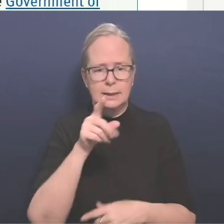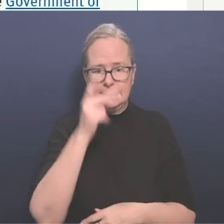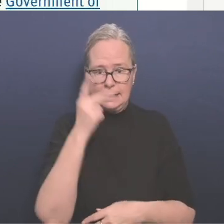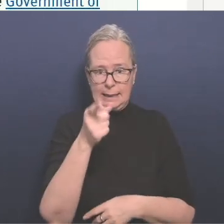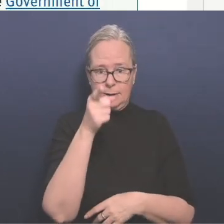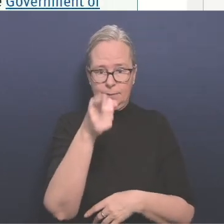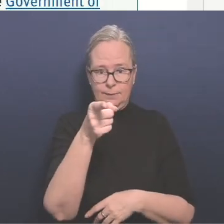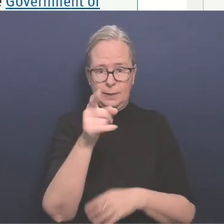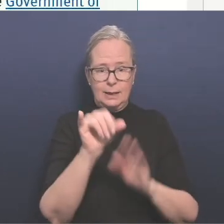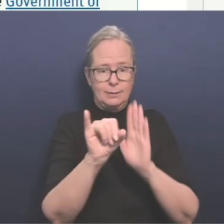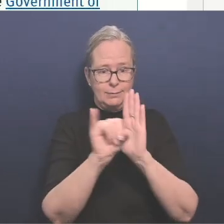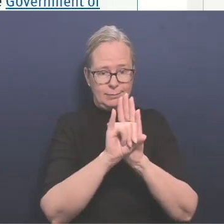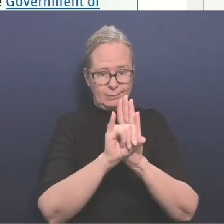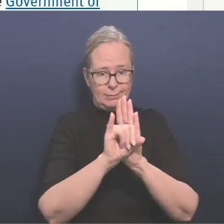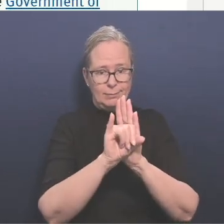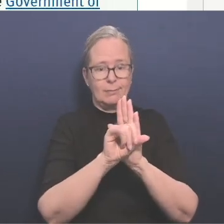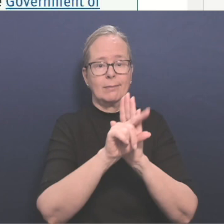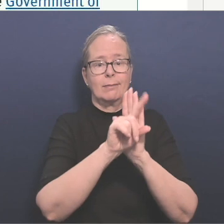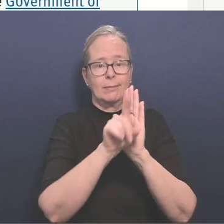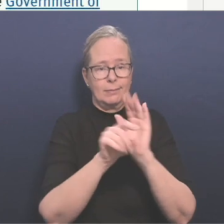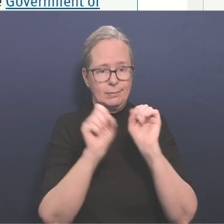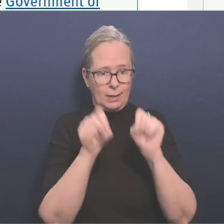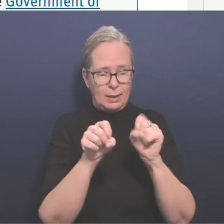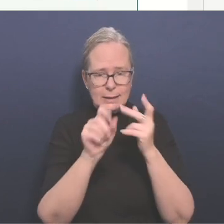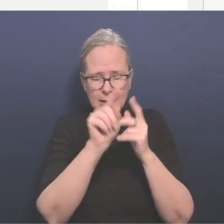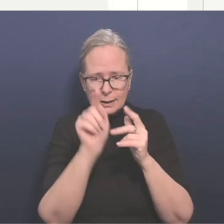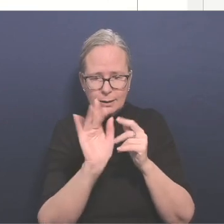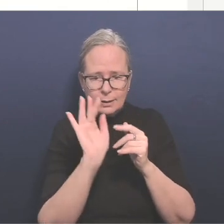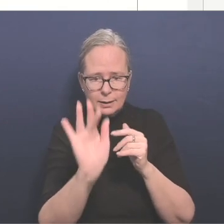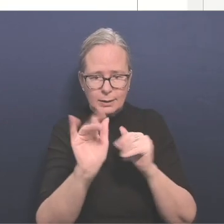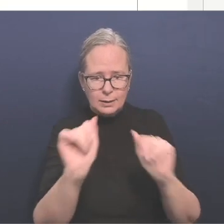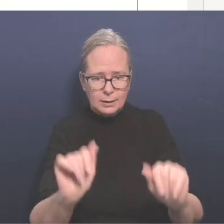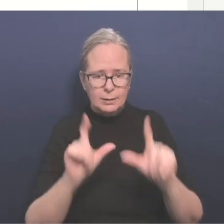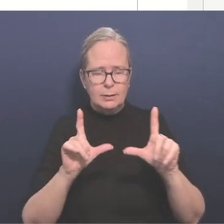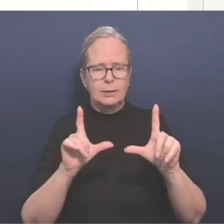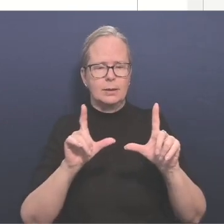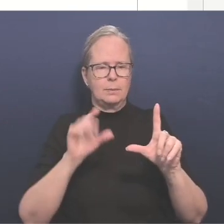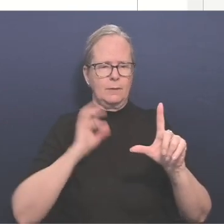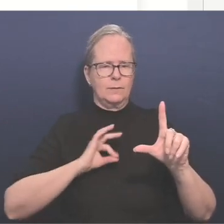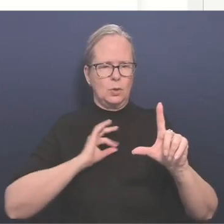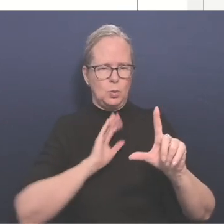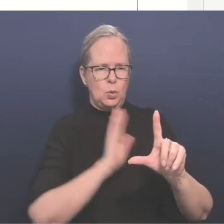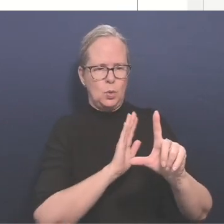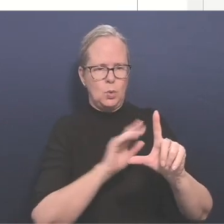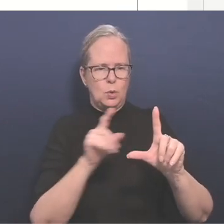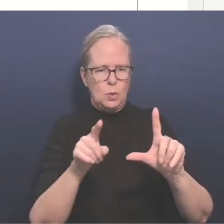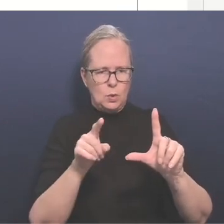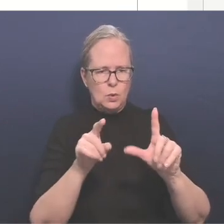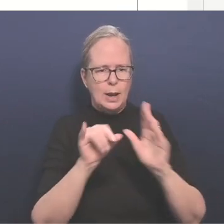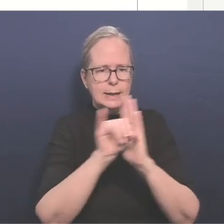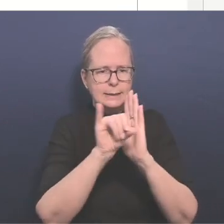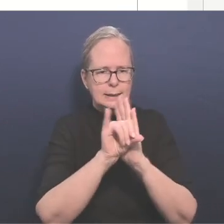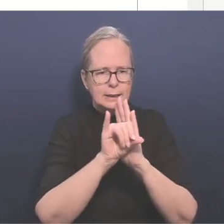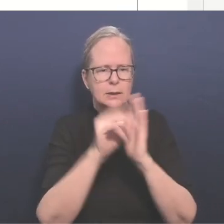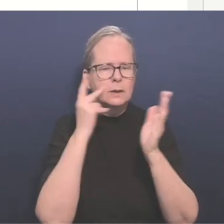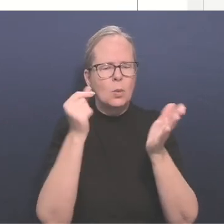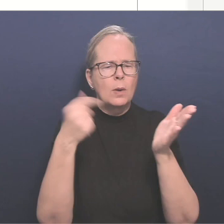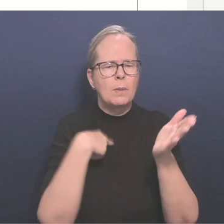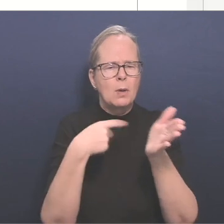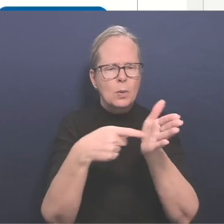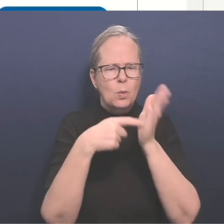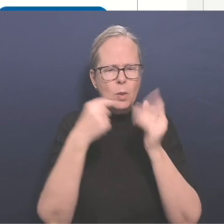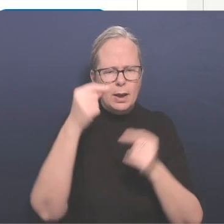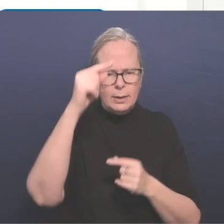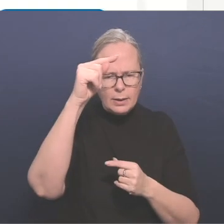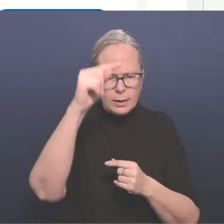and leave on the left part of the site. Let me remove it. So if, for instance,